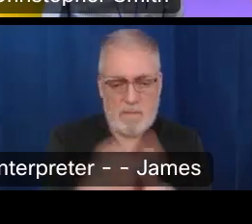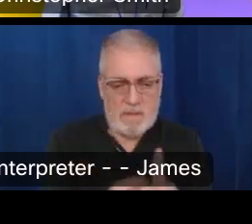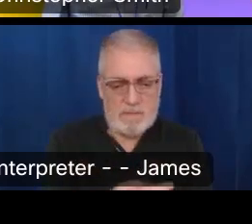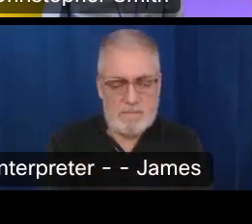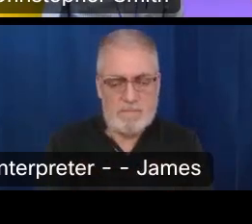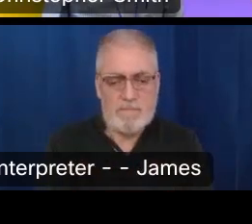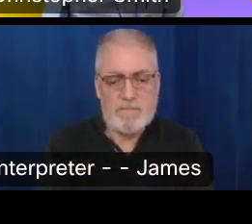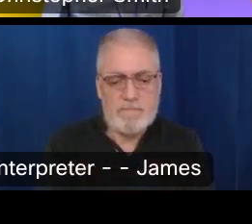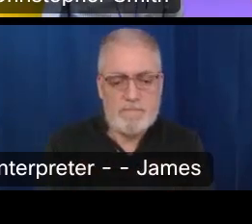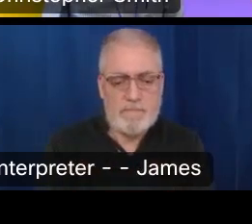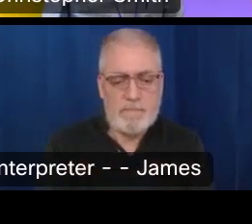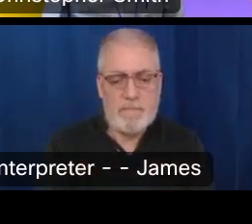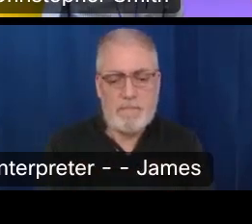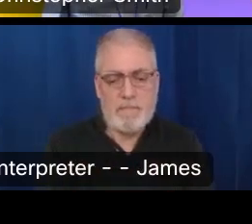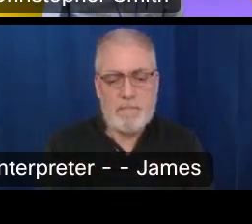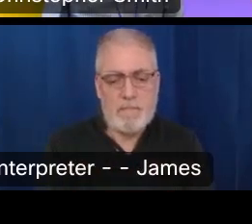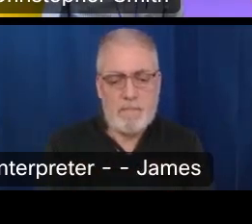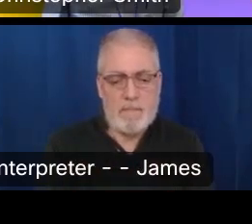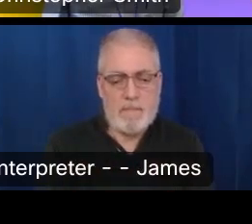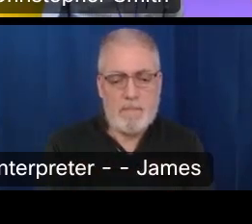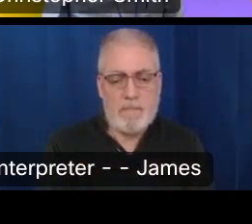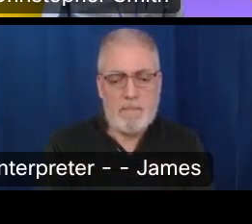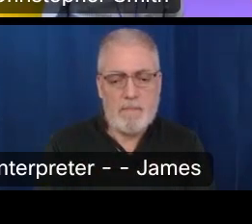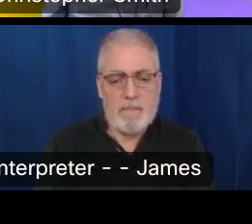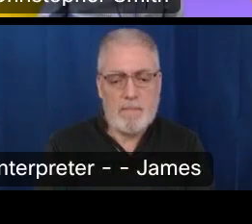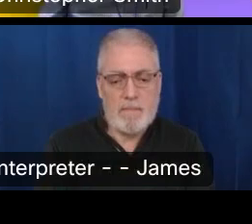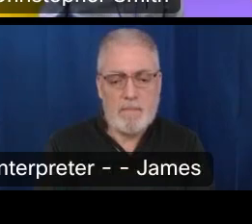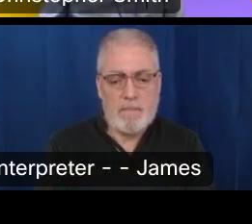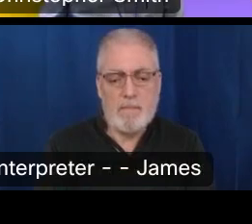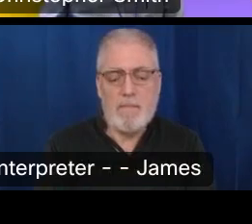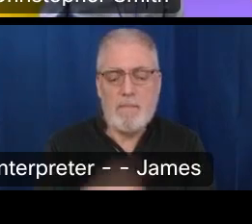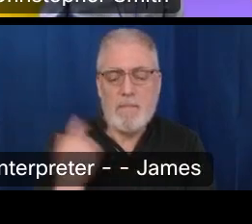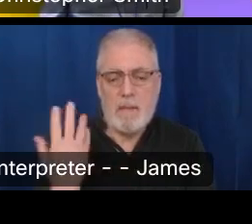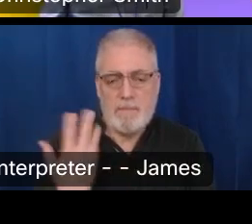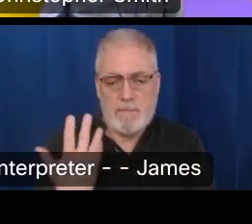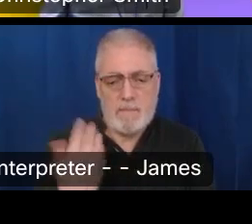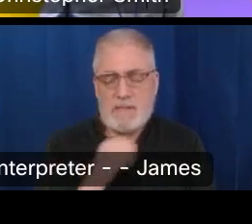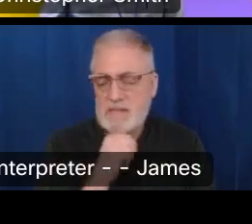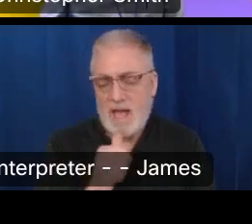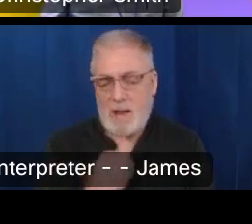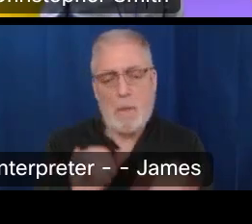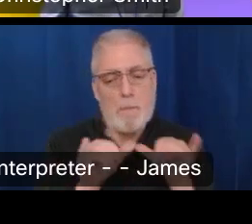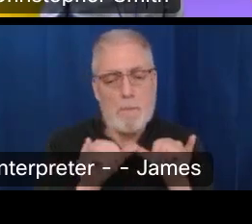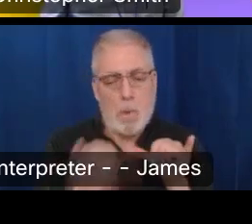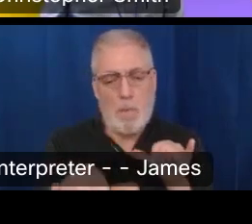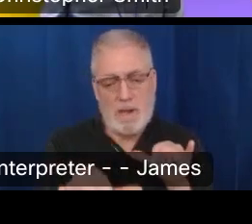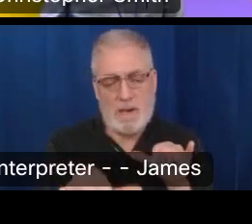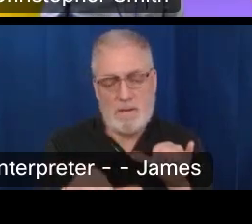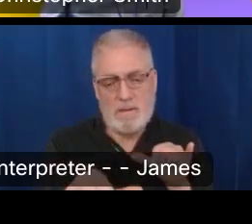person that they're being served there. And it's not a permanent or a